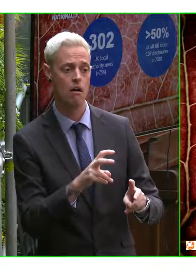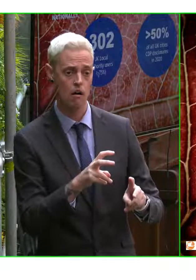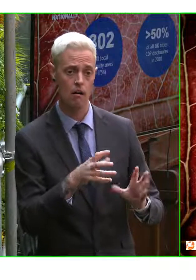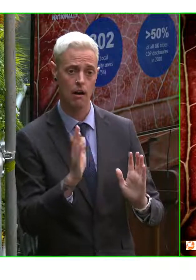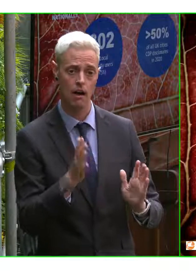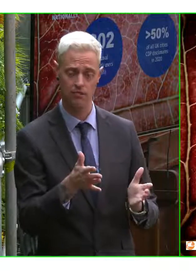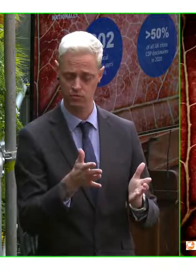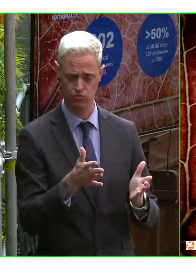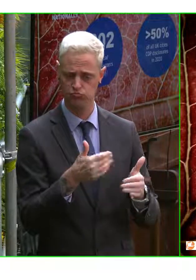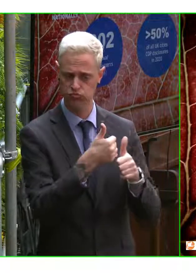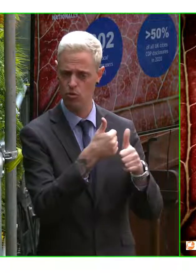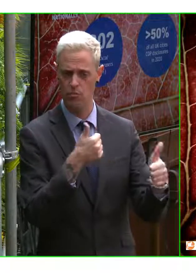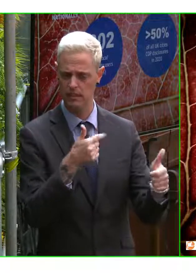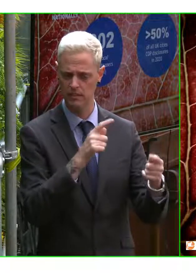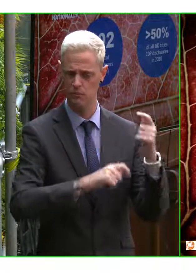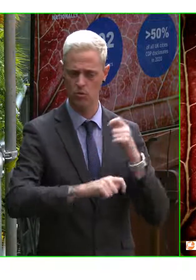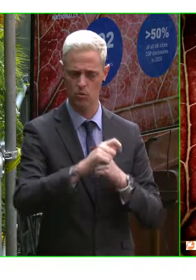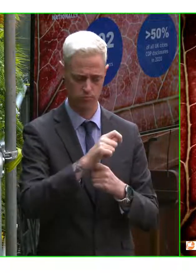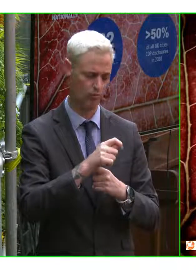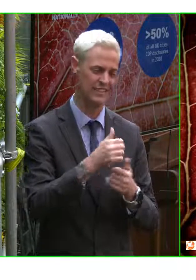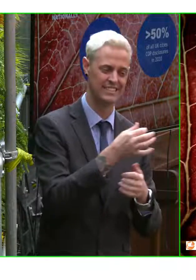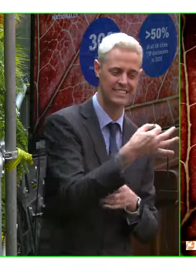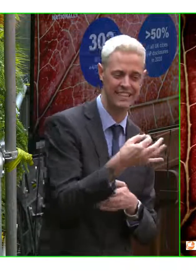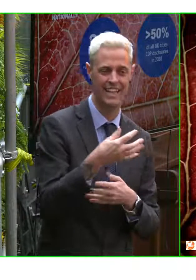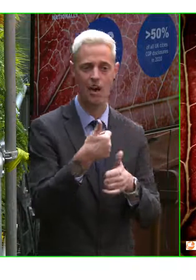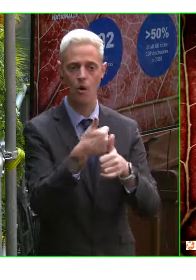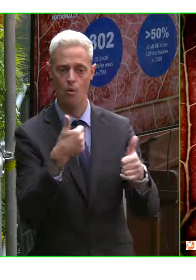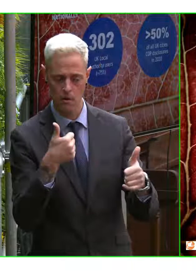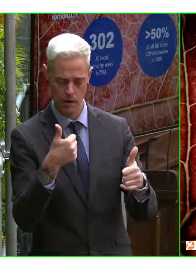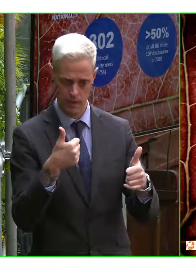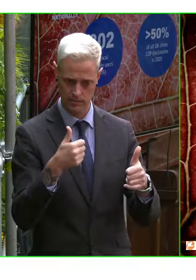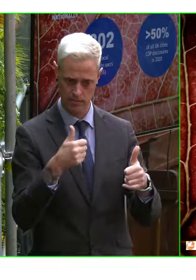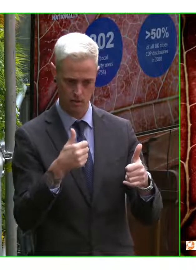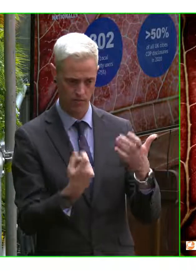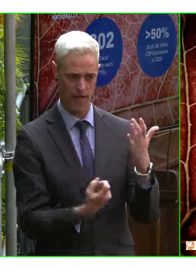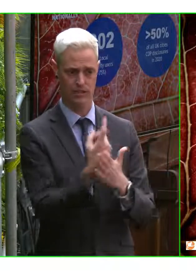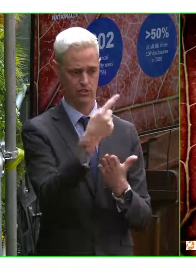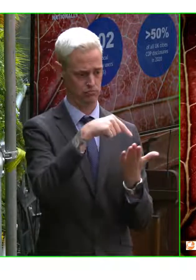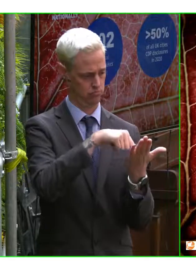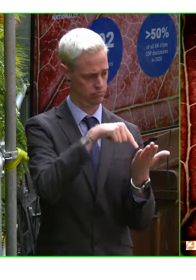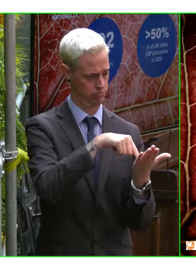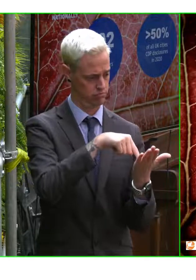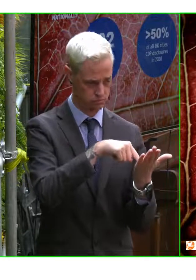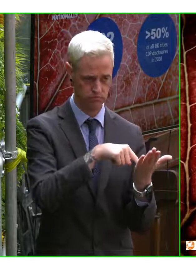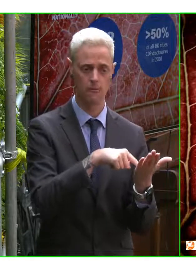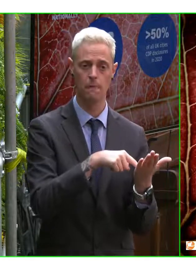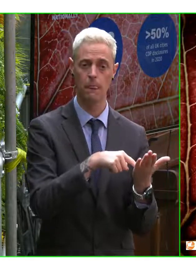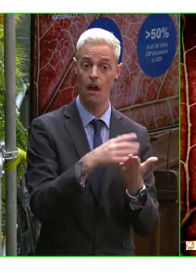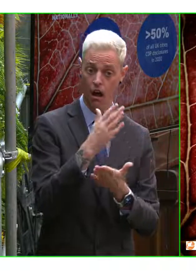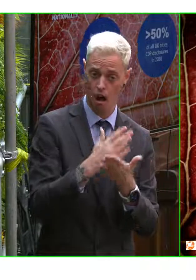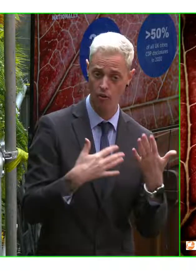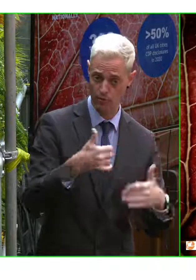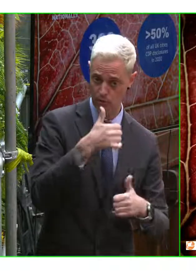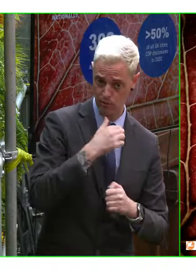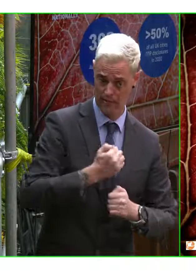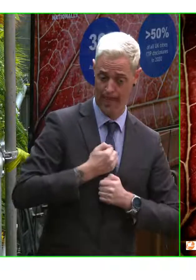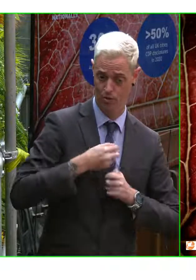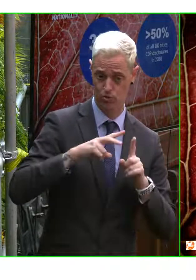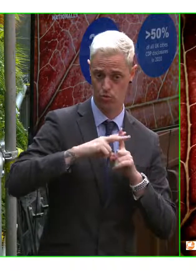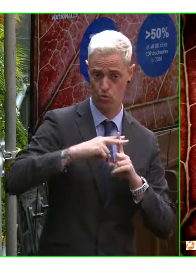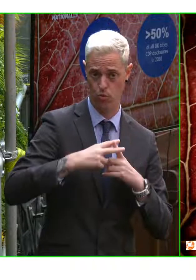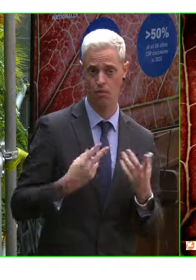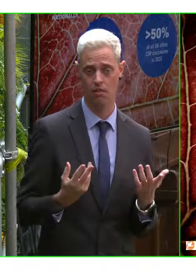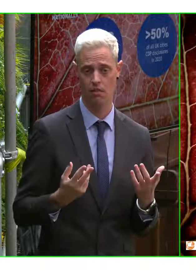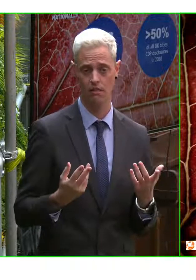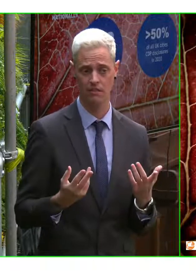have, cities and companies do respond on what action they're taking, over half have used our tool in doing that. So